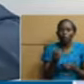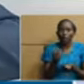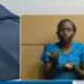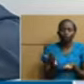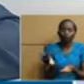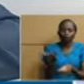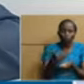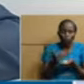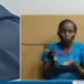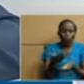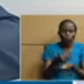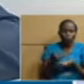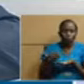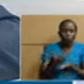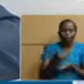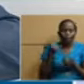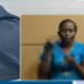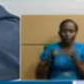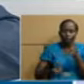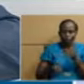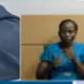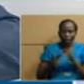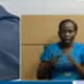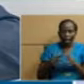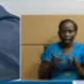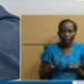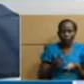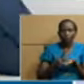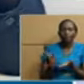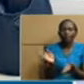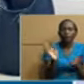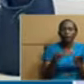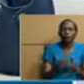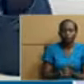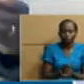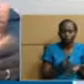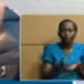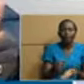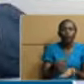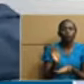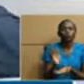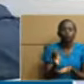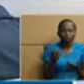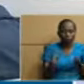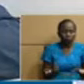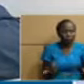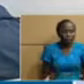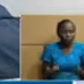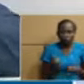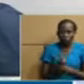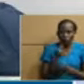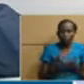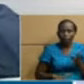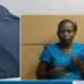prudent investment, and the final phase is how the funds are paid out. So what are you supposed to do to